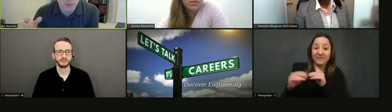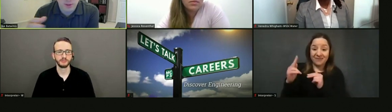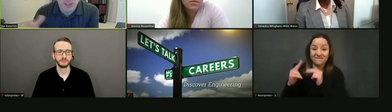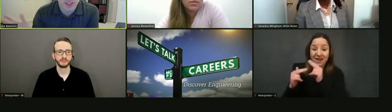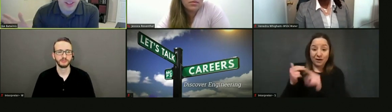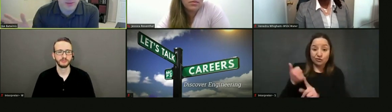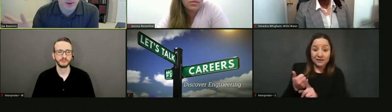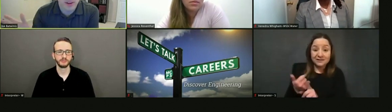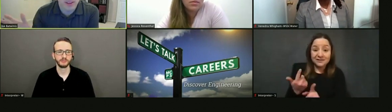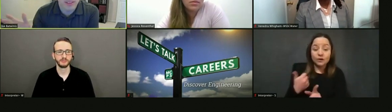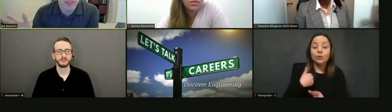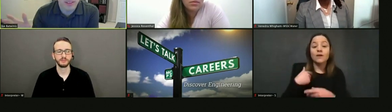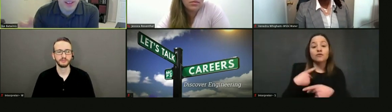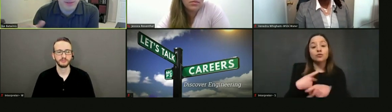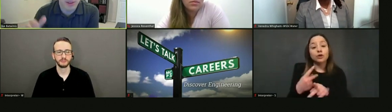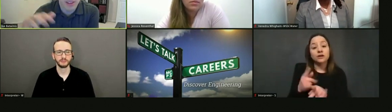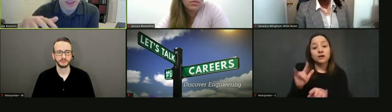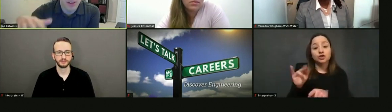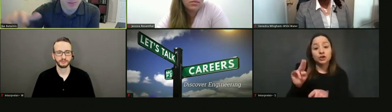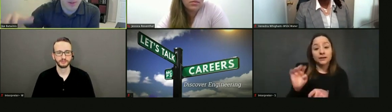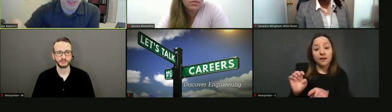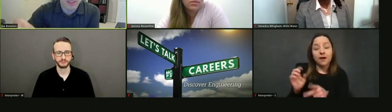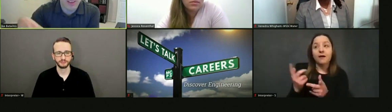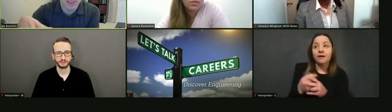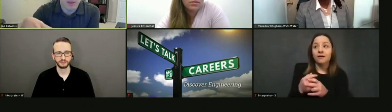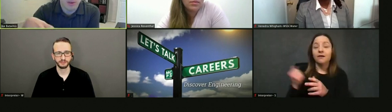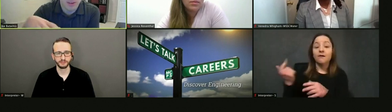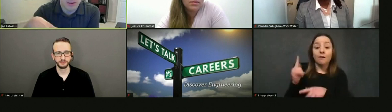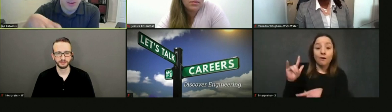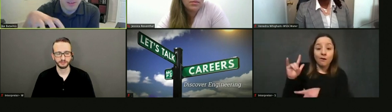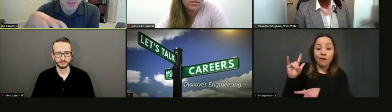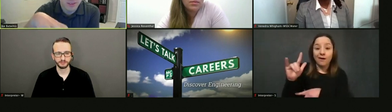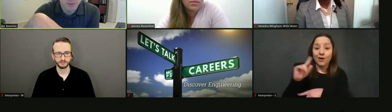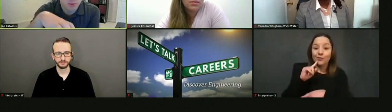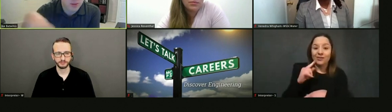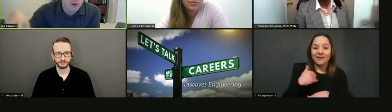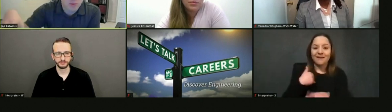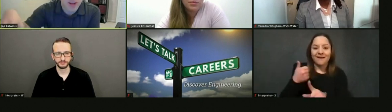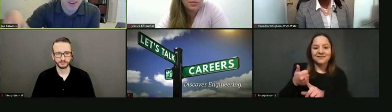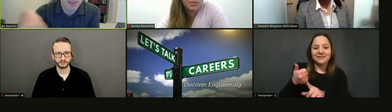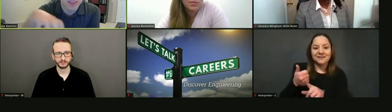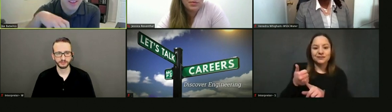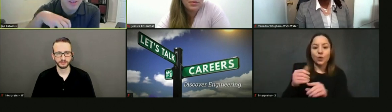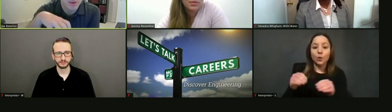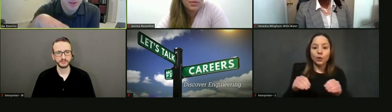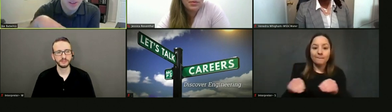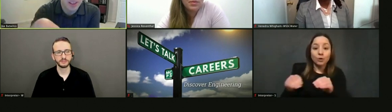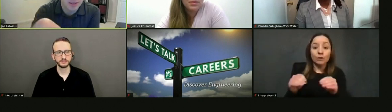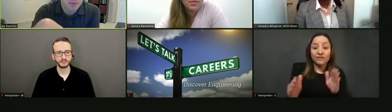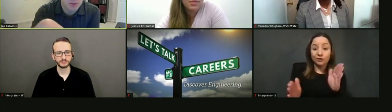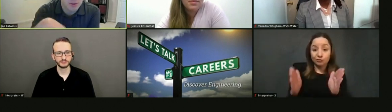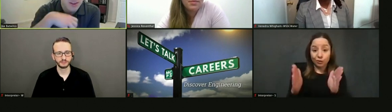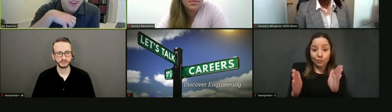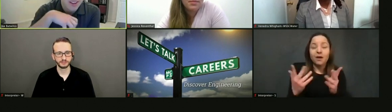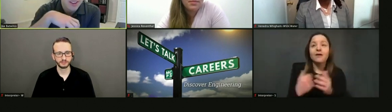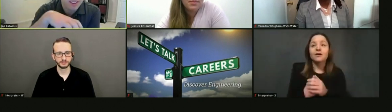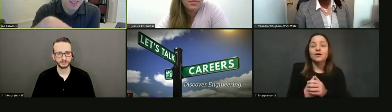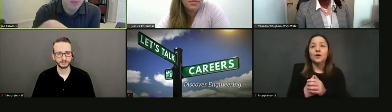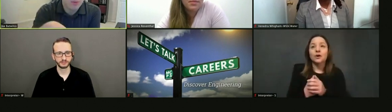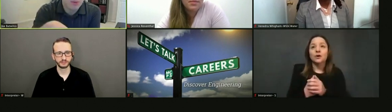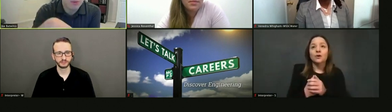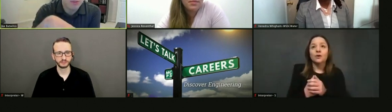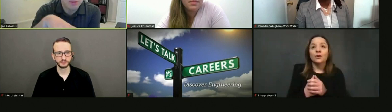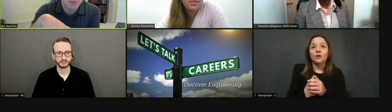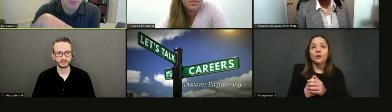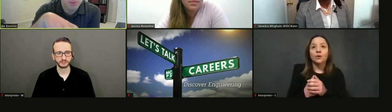We have a production line where every airplane is on its own little moving robot. And so when it's time for it